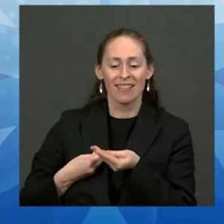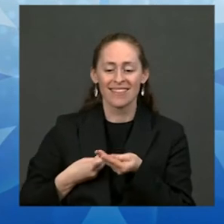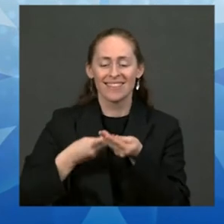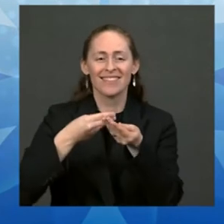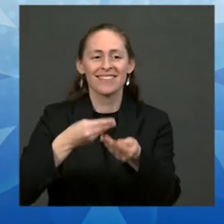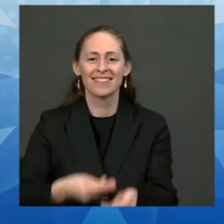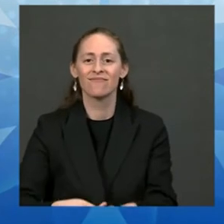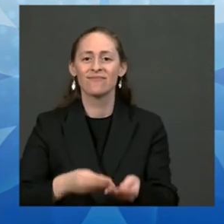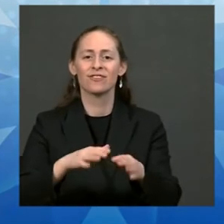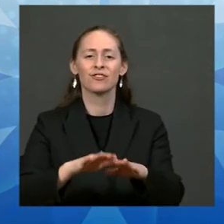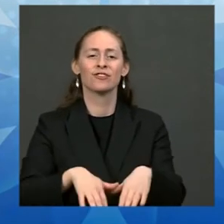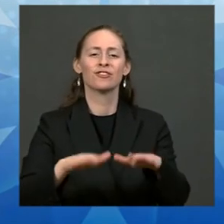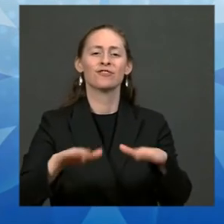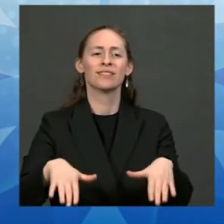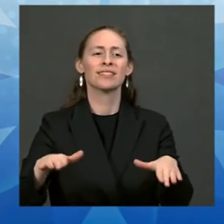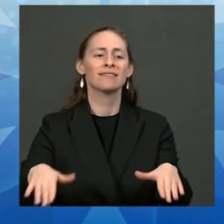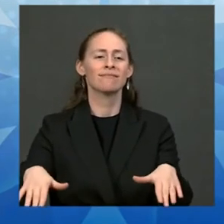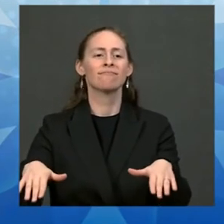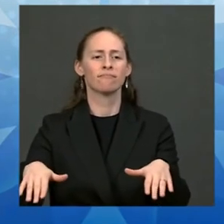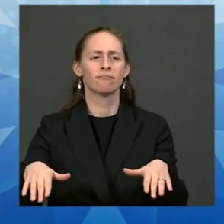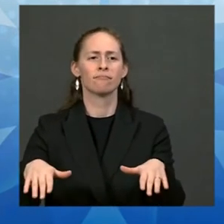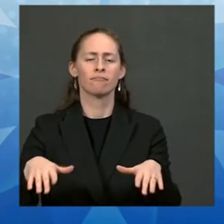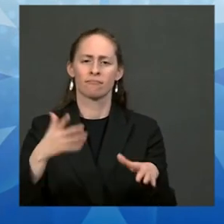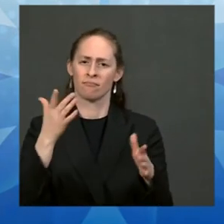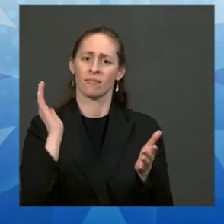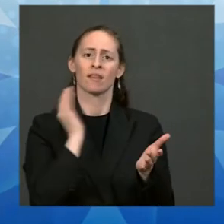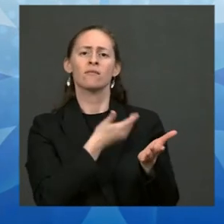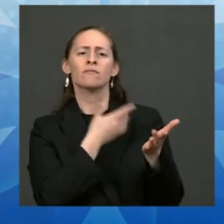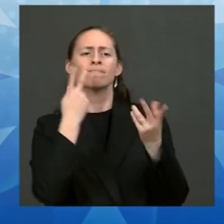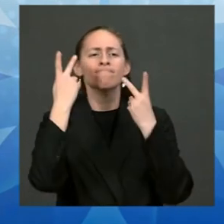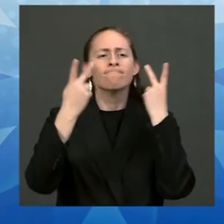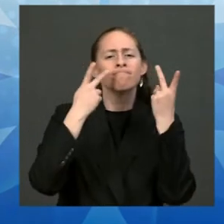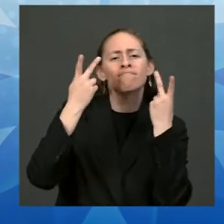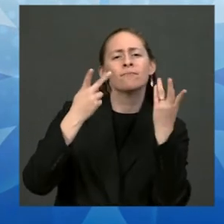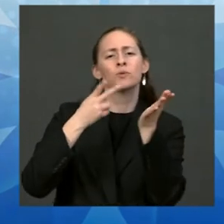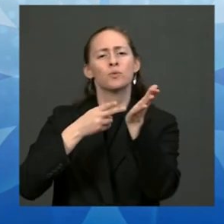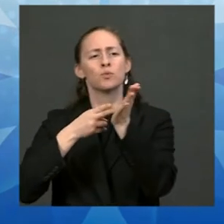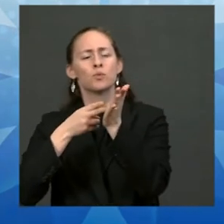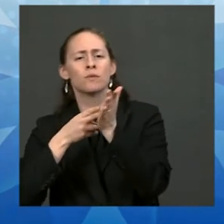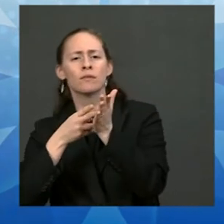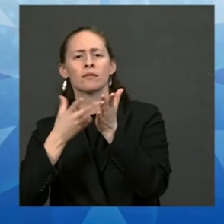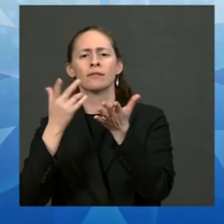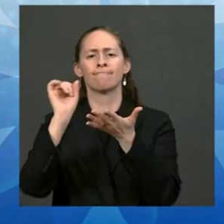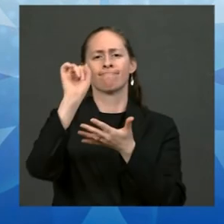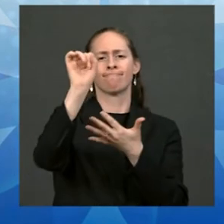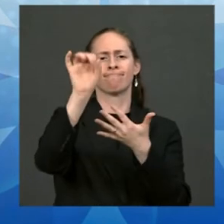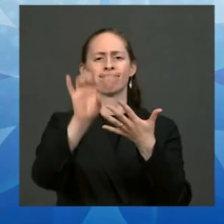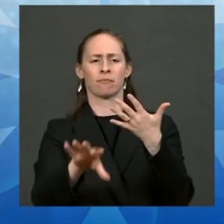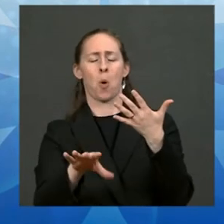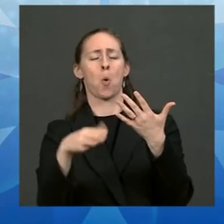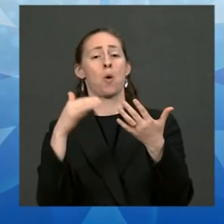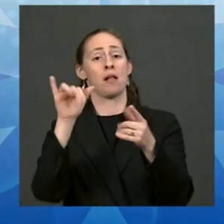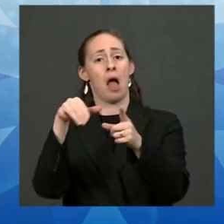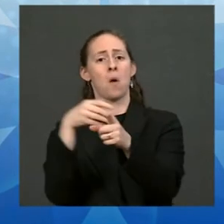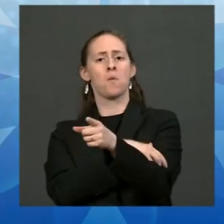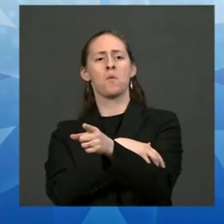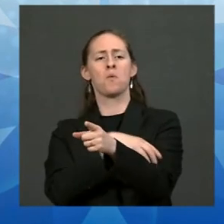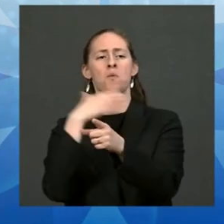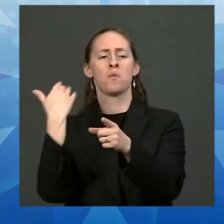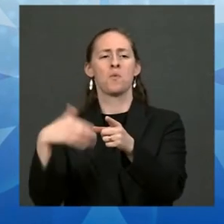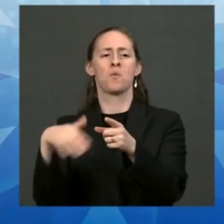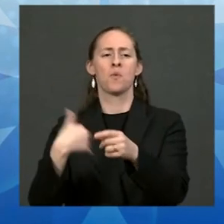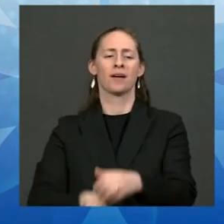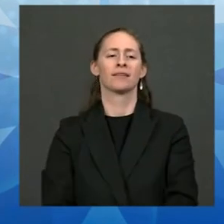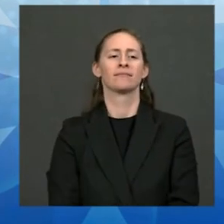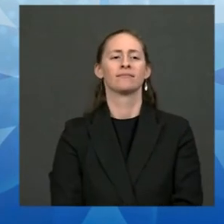speak our own truth in our own words is power. This year, I visited Navajo